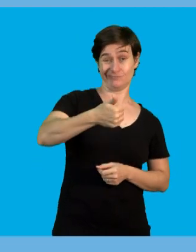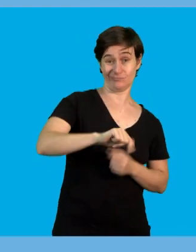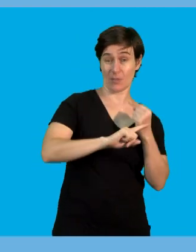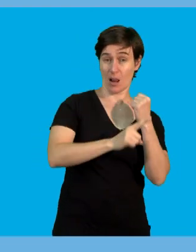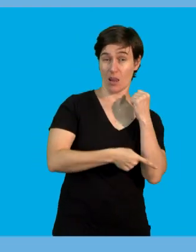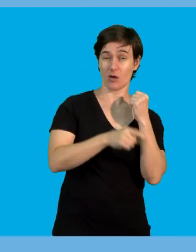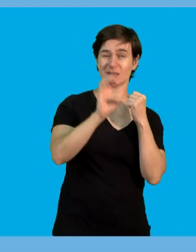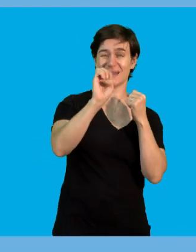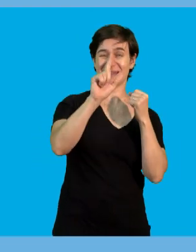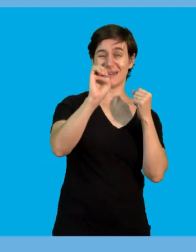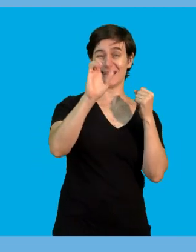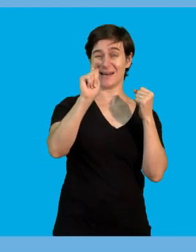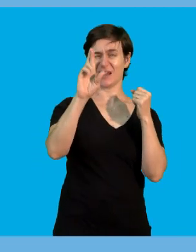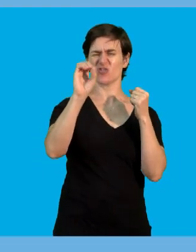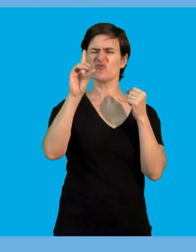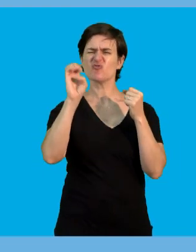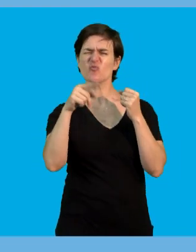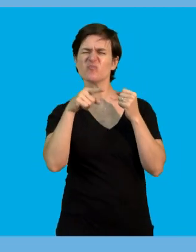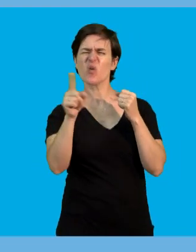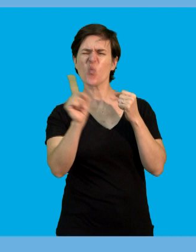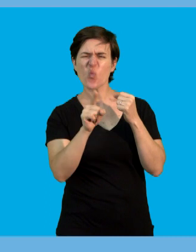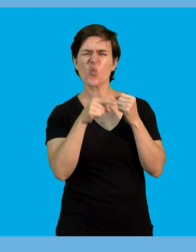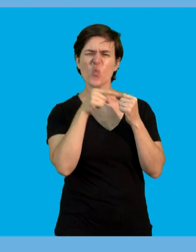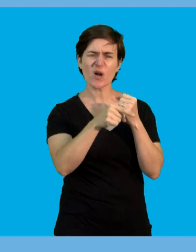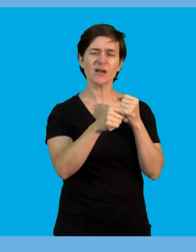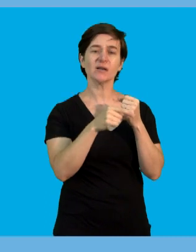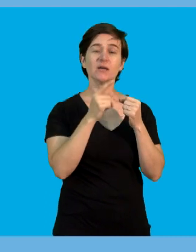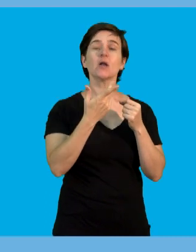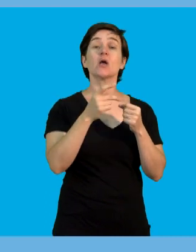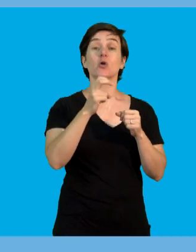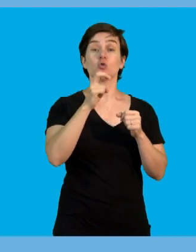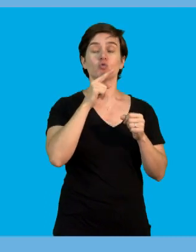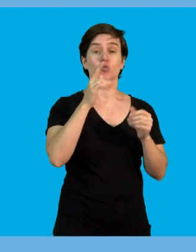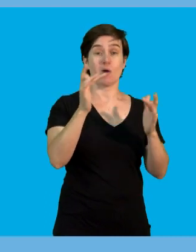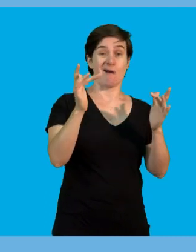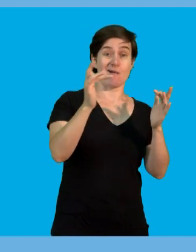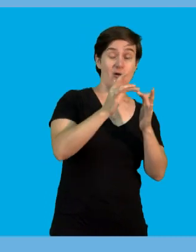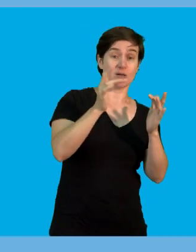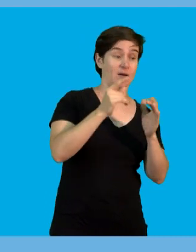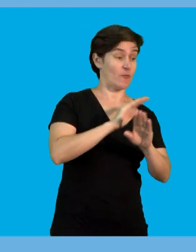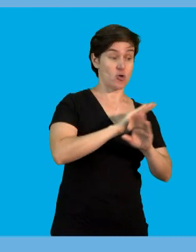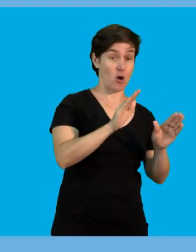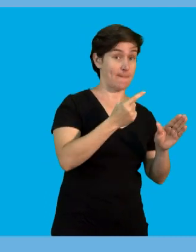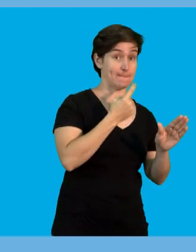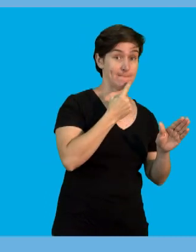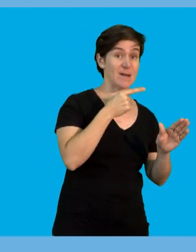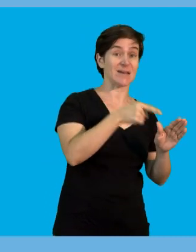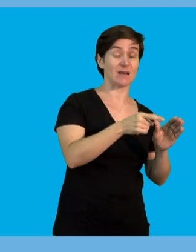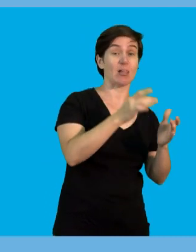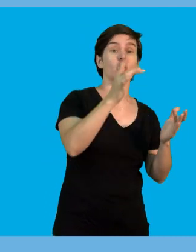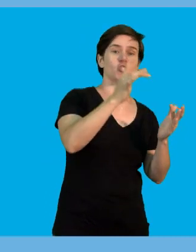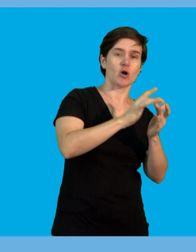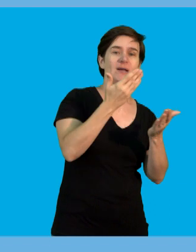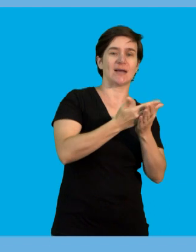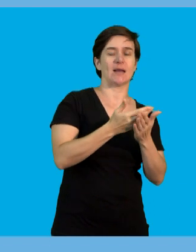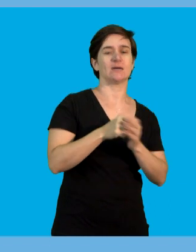an electrode. That's now an electric conductor used to make contact with a non-metal part of the circuit, such as